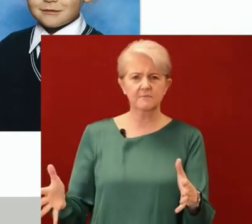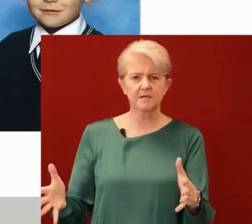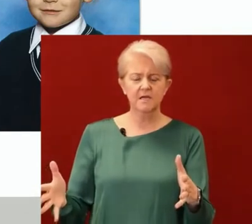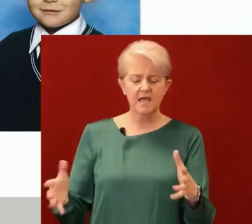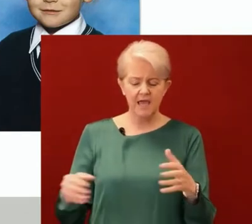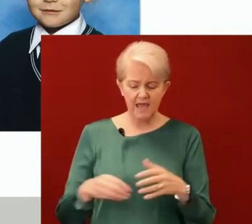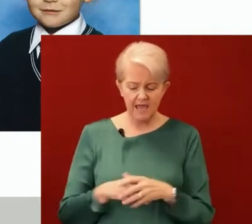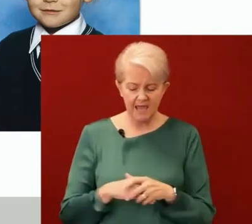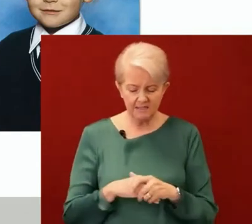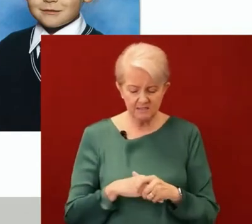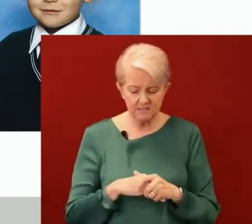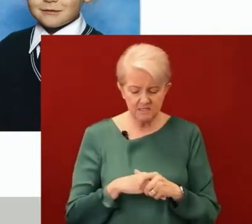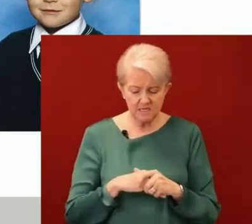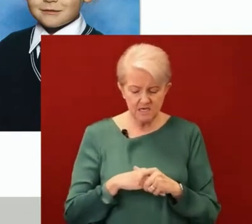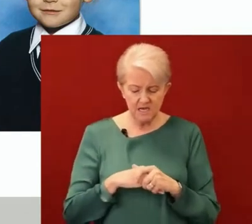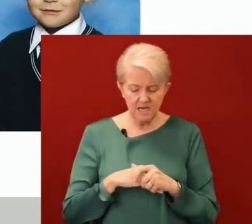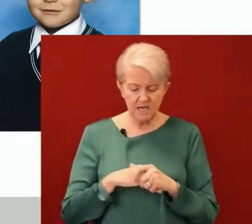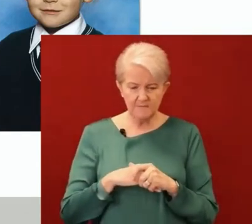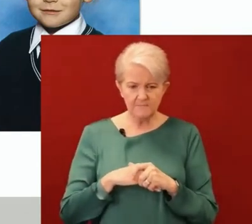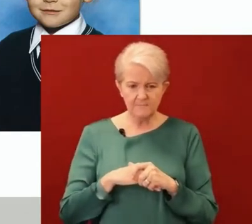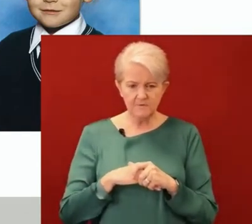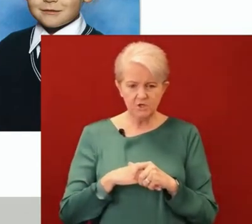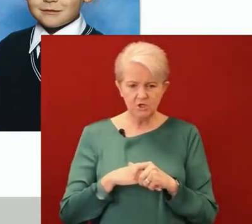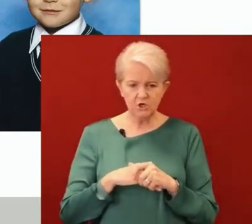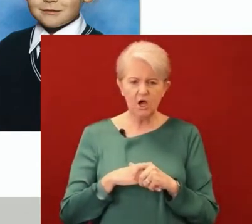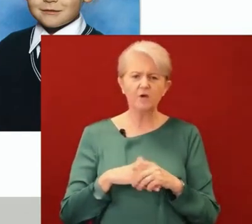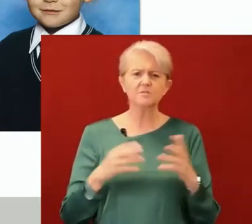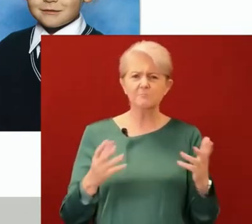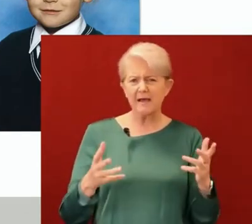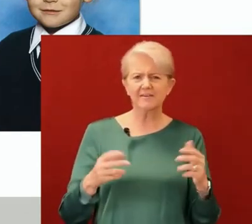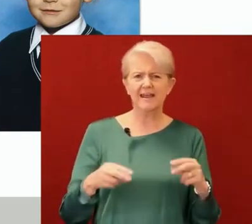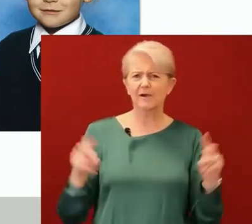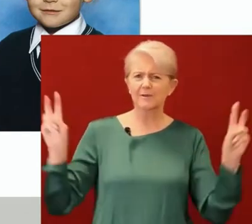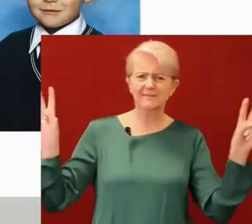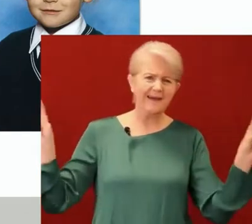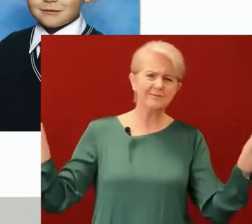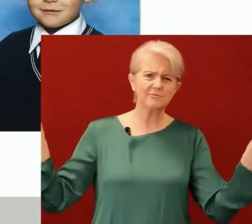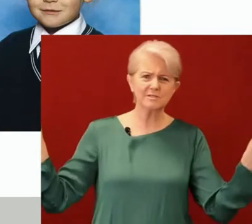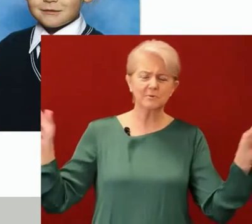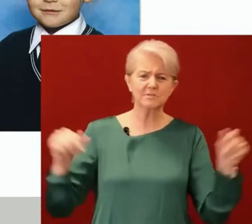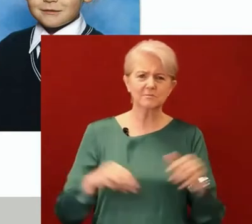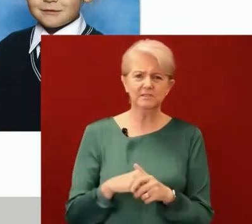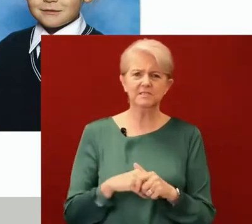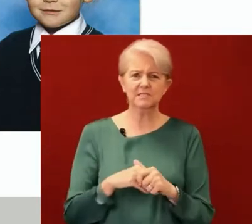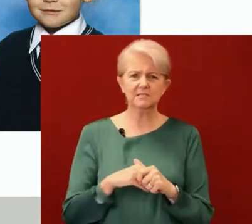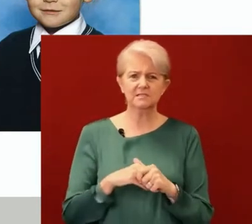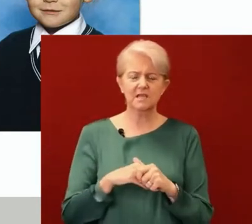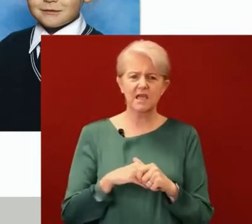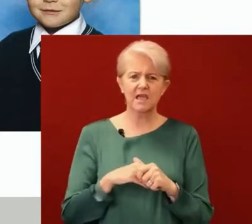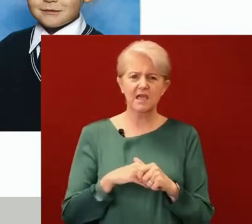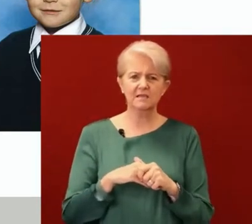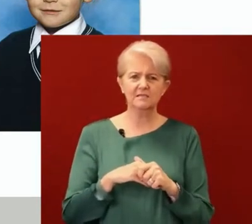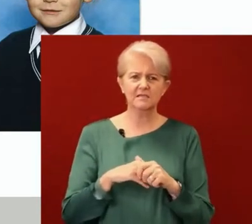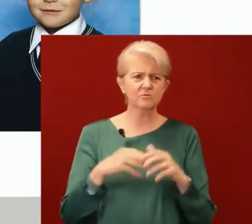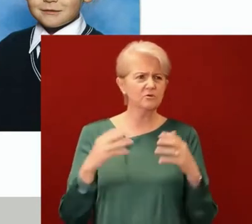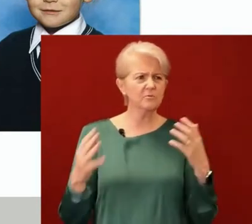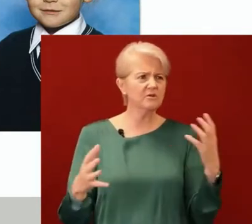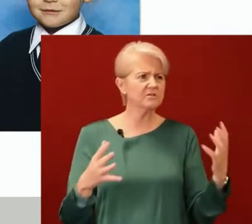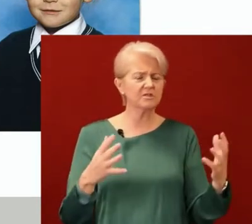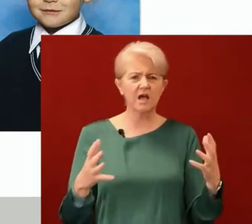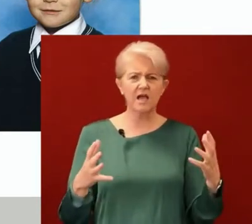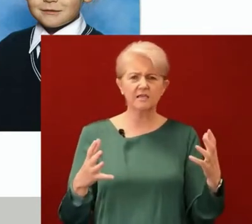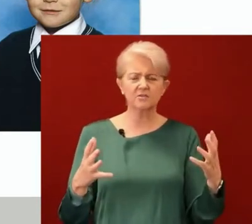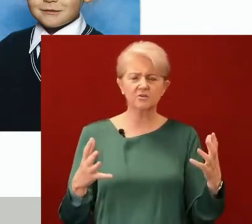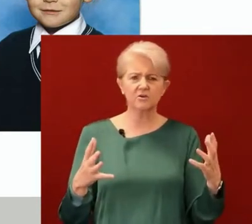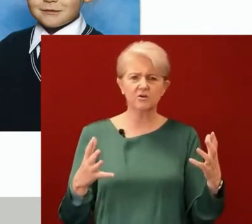colleagues. And, you know, I was a mother now with other responsibilities. And it was